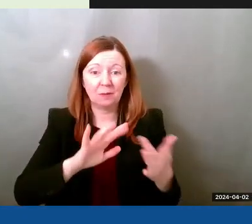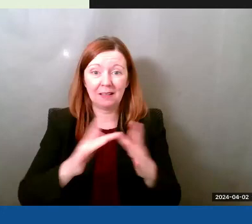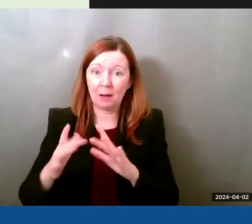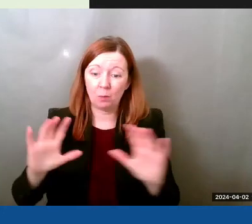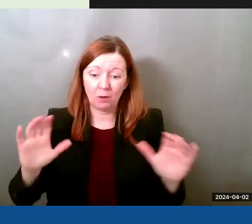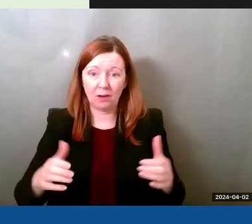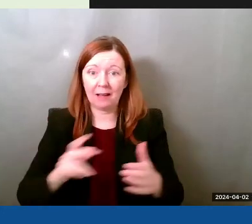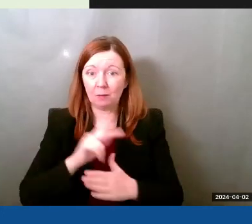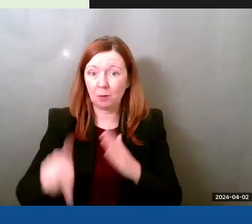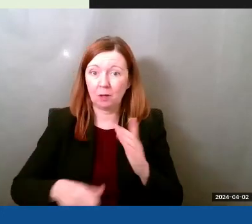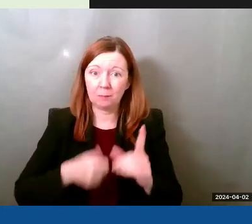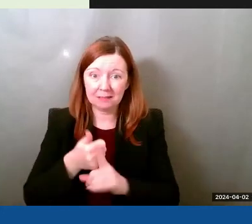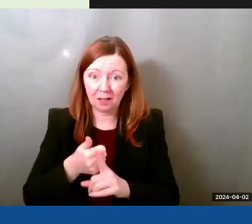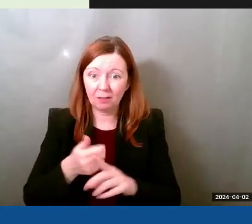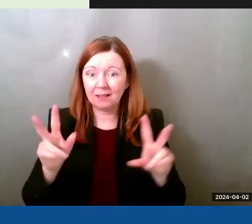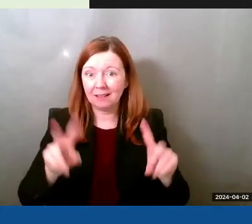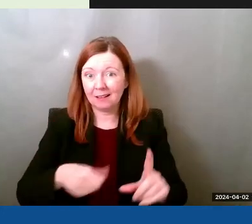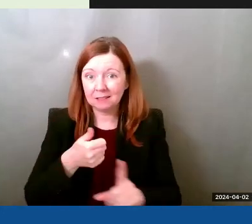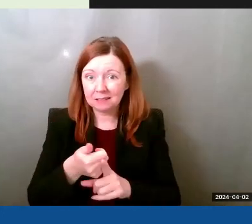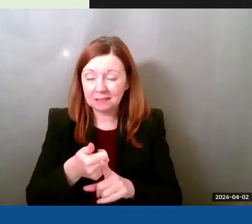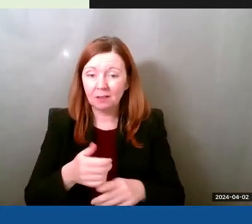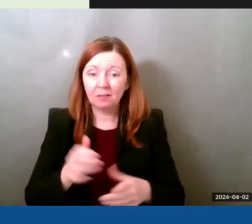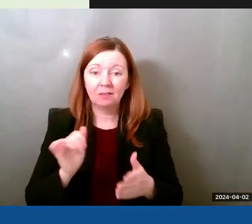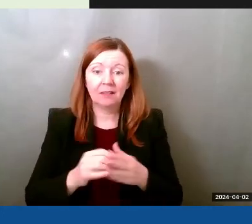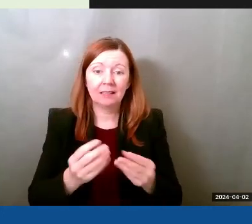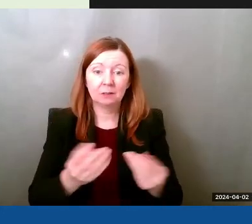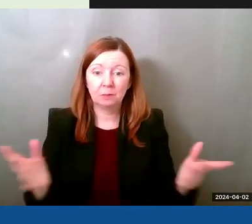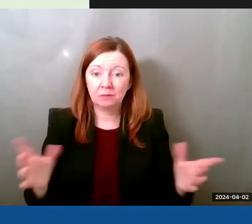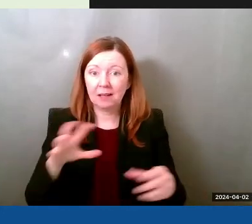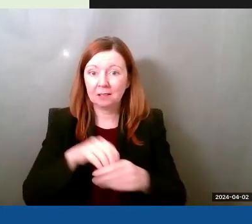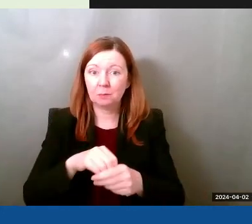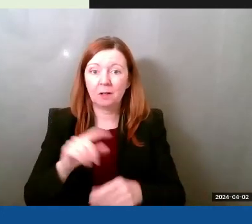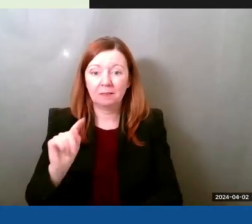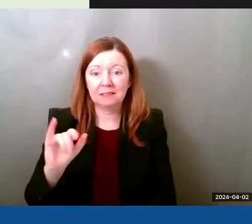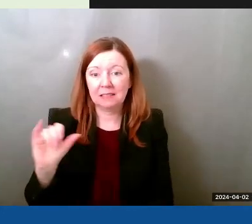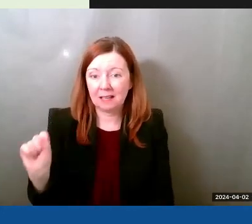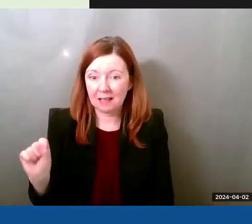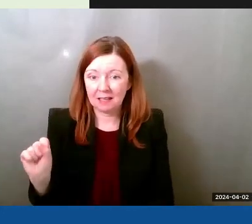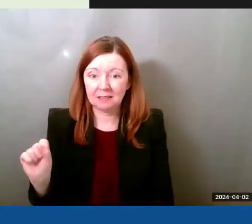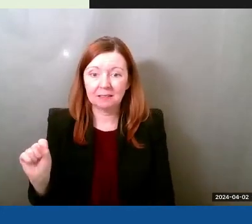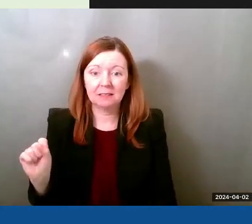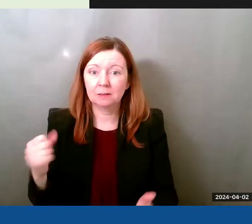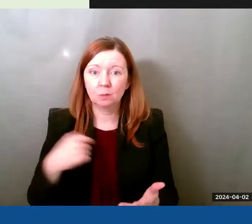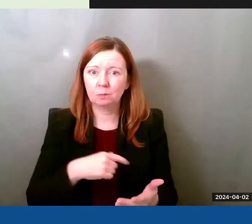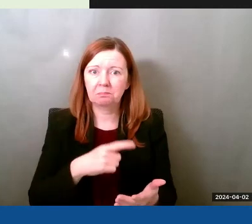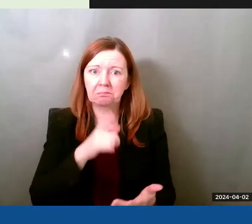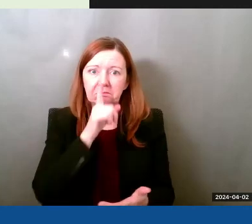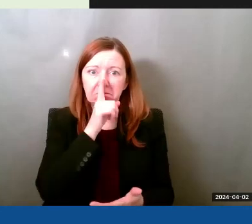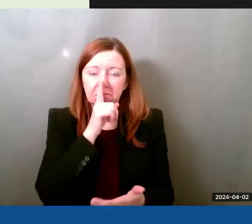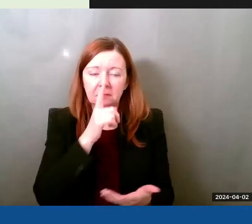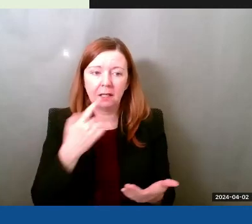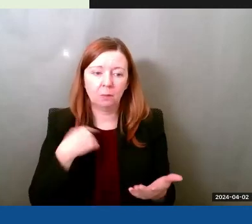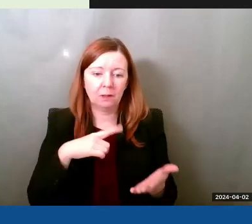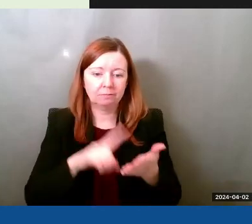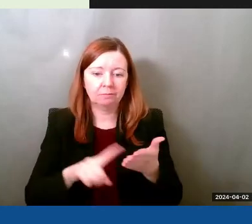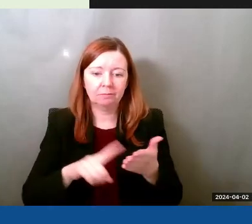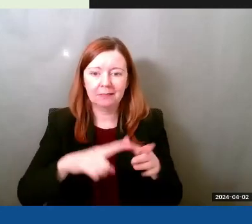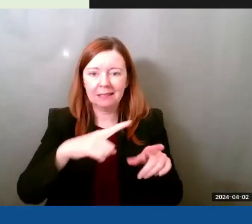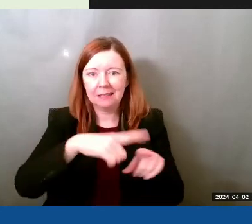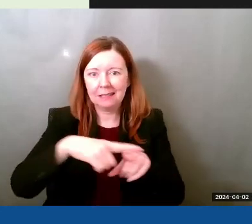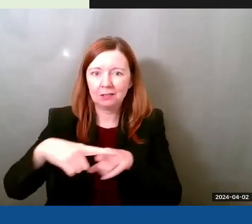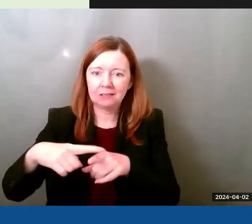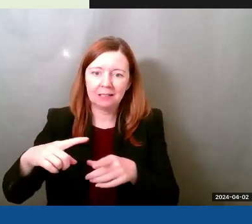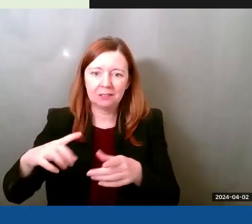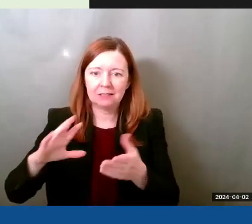the programming and analysis that is provided as part of the TIS. Now, we're not going to say that we're looking at intersections in